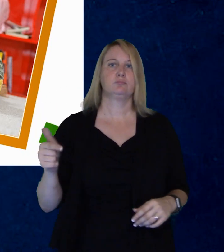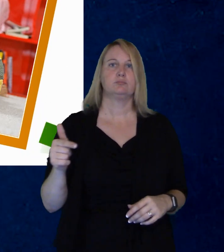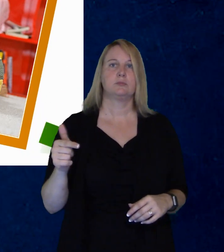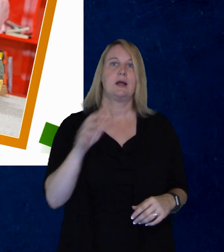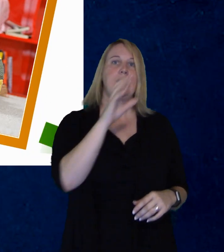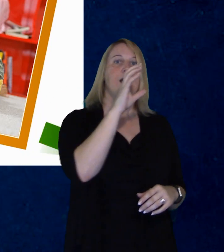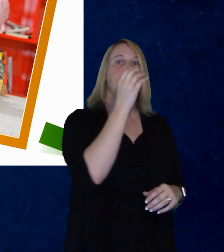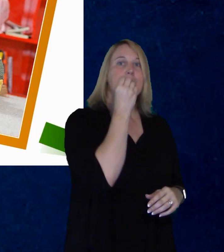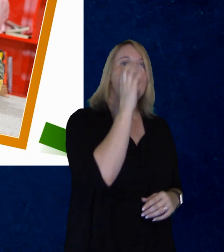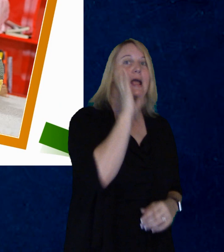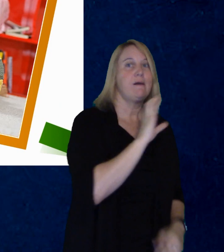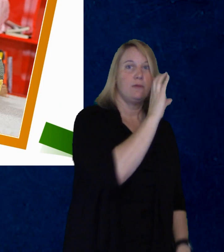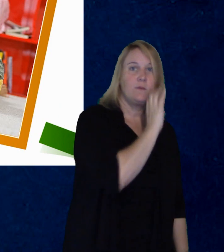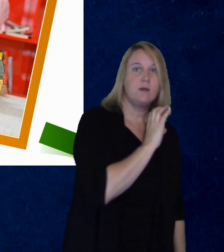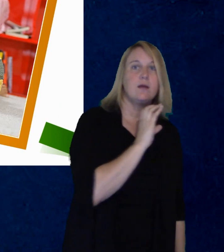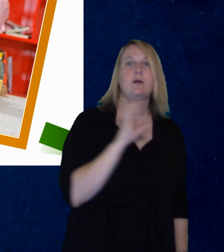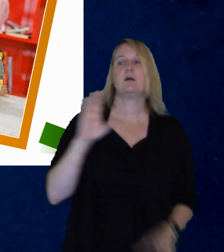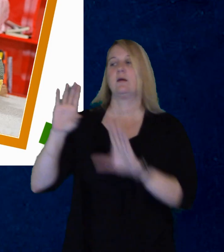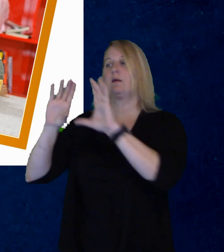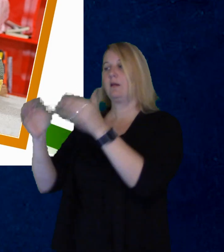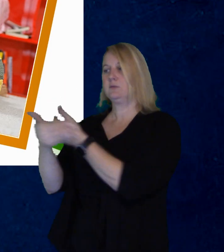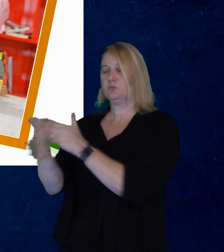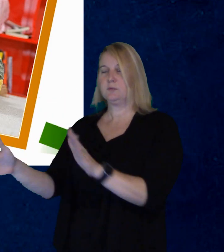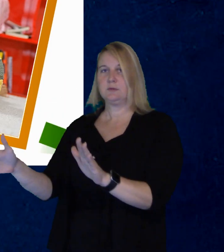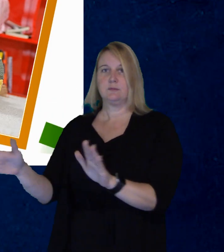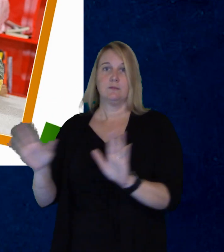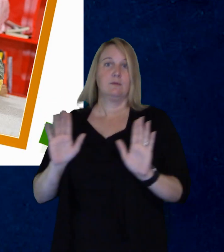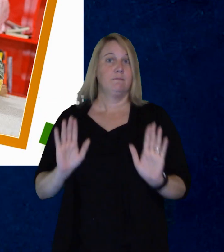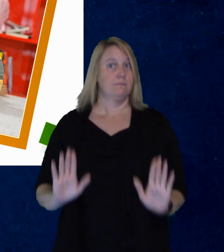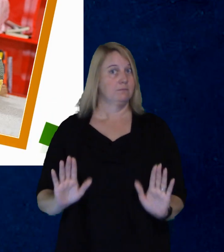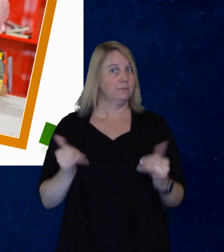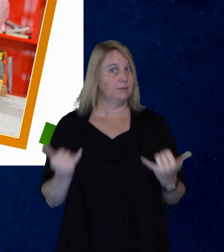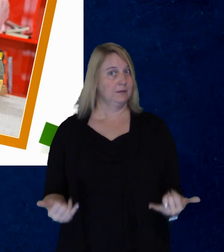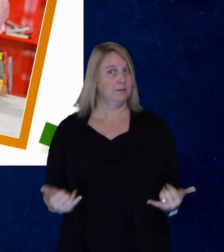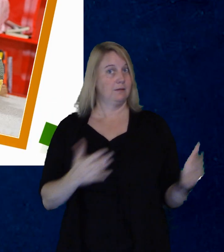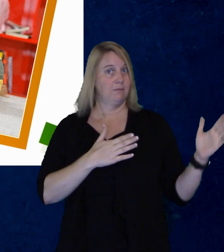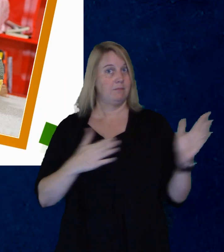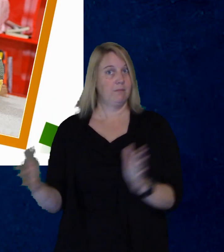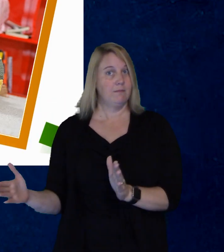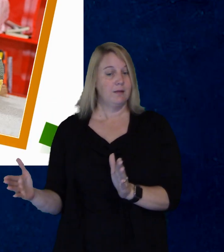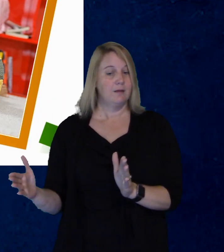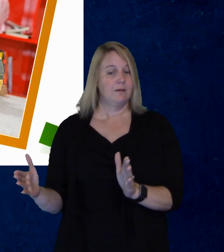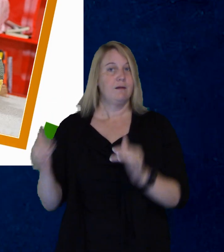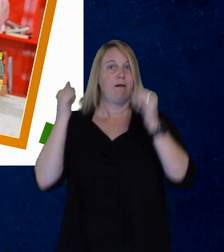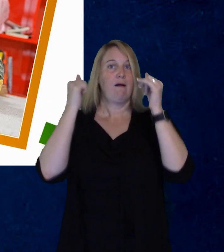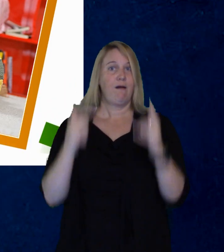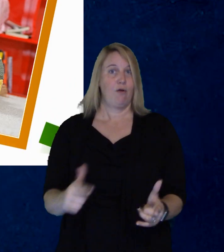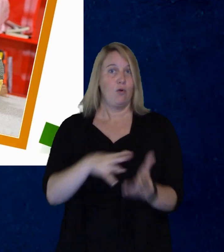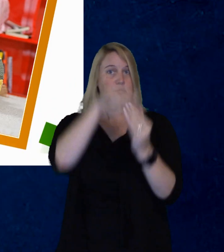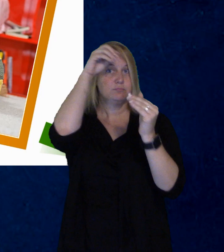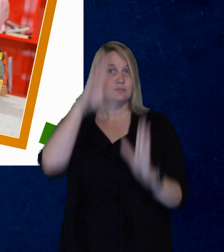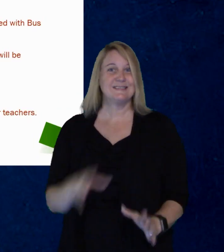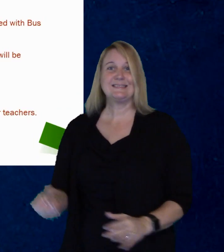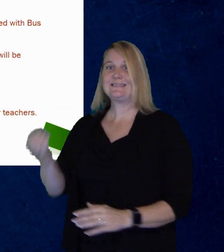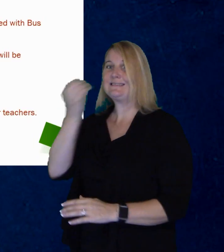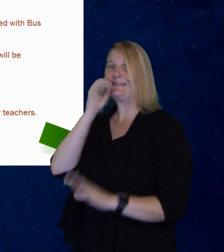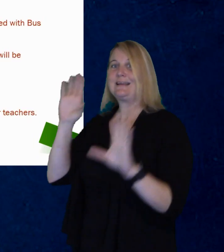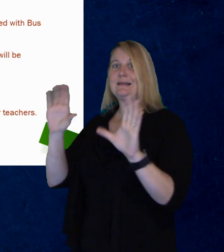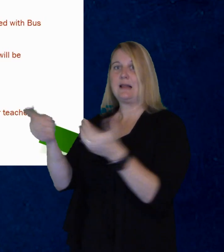the lunchroom and when they eat in the classroom. But again, at this time, our plan is to have all students eat in the